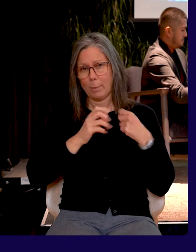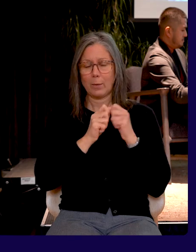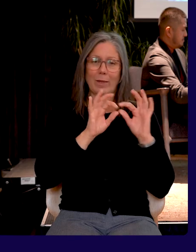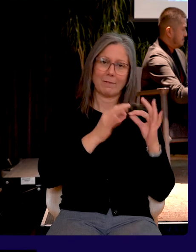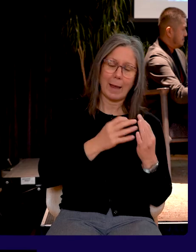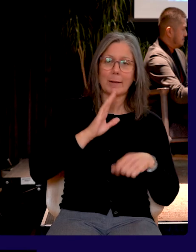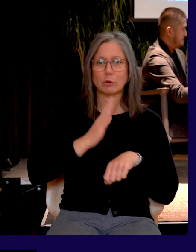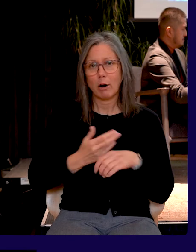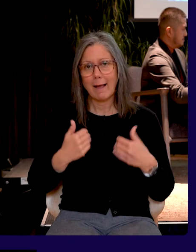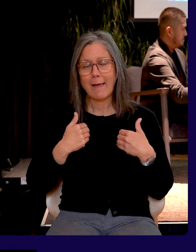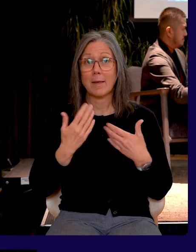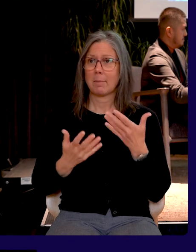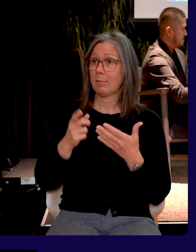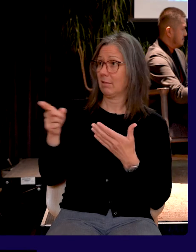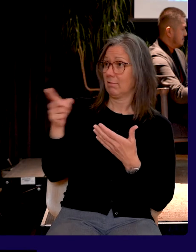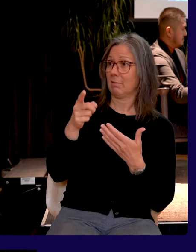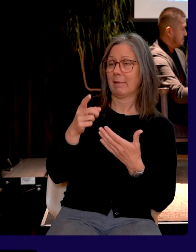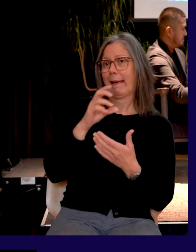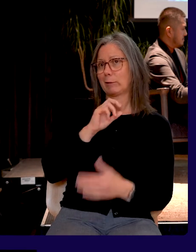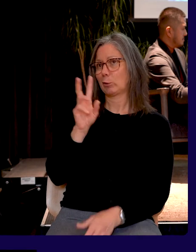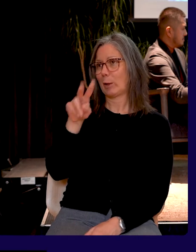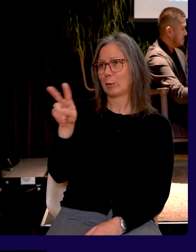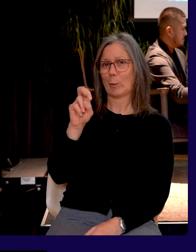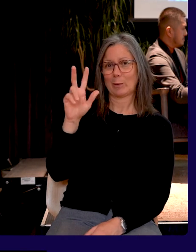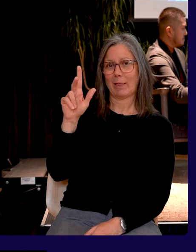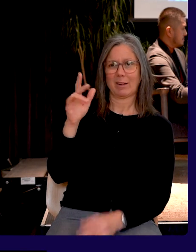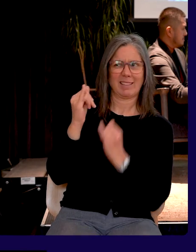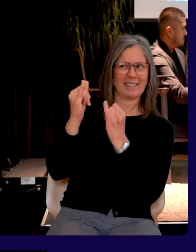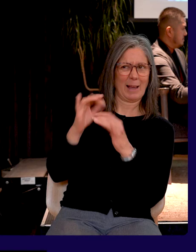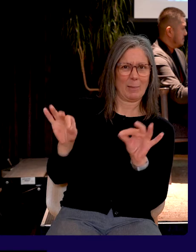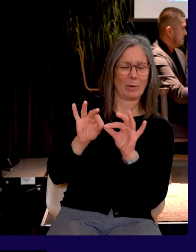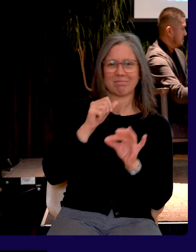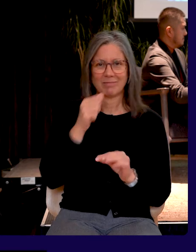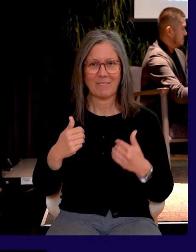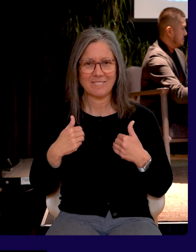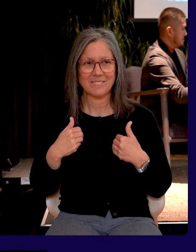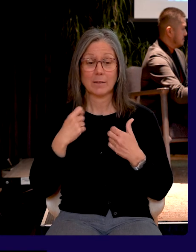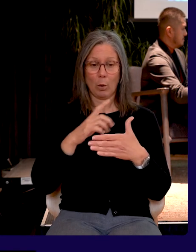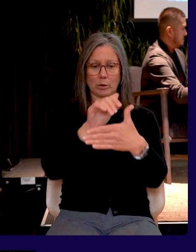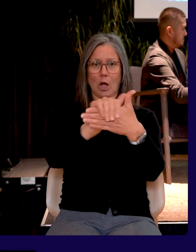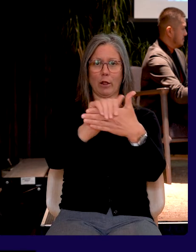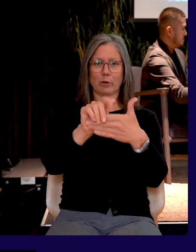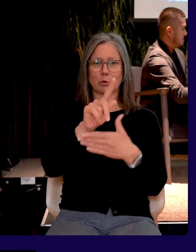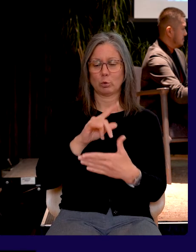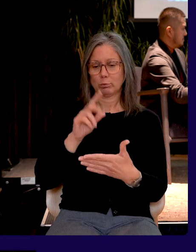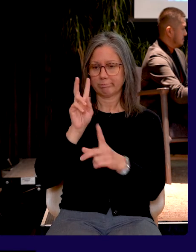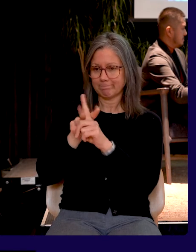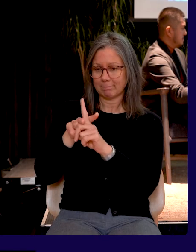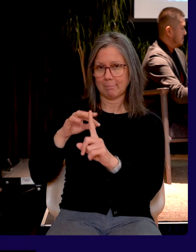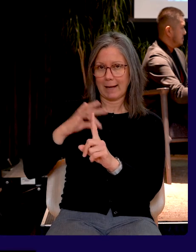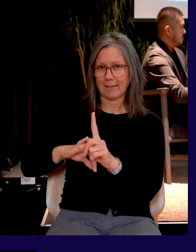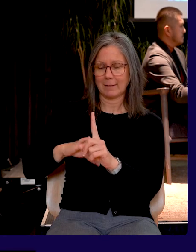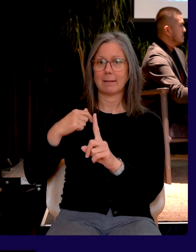a daughter may not be important to someone who's 22 or 23. And so taking those dollars that you would allocate to benefits and letting